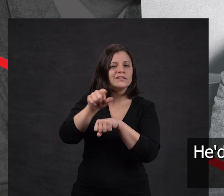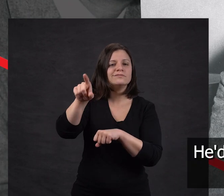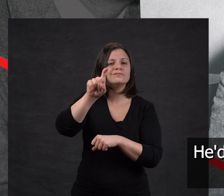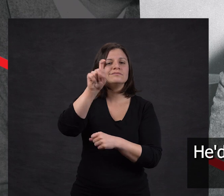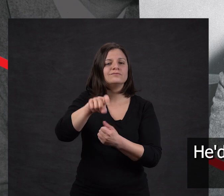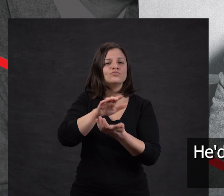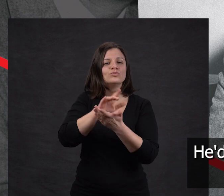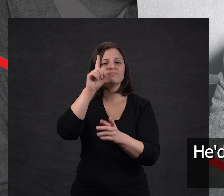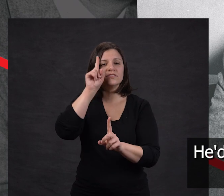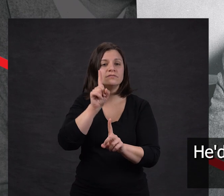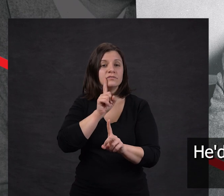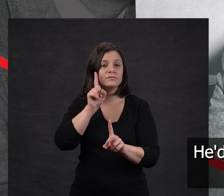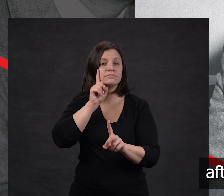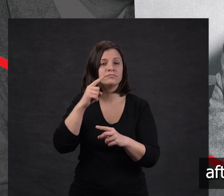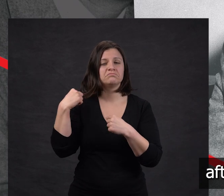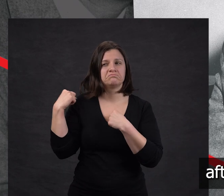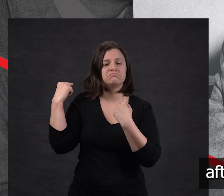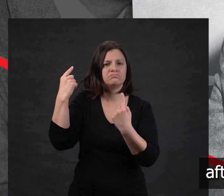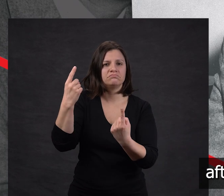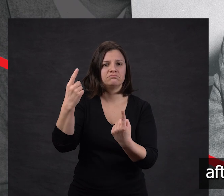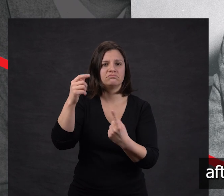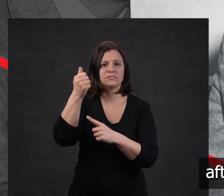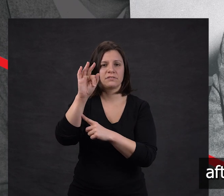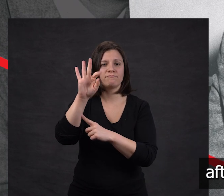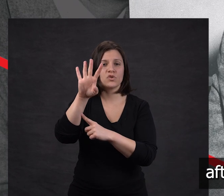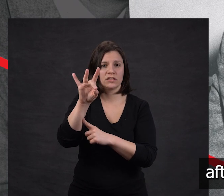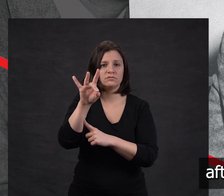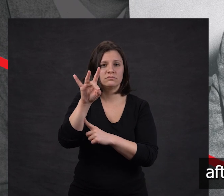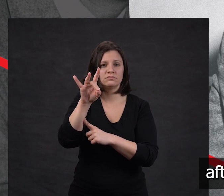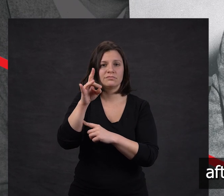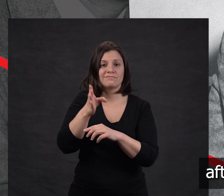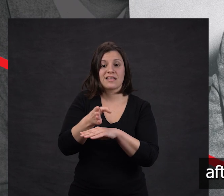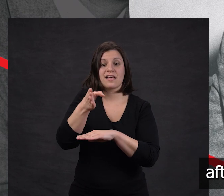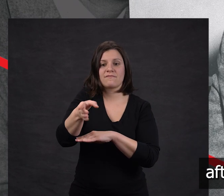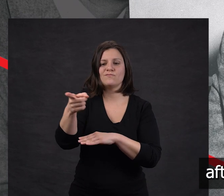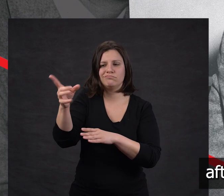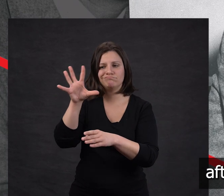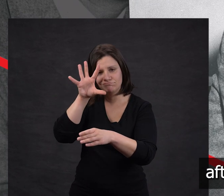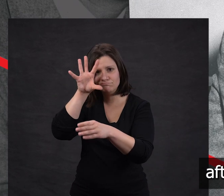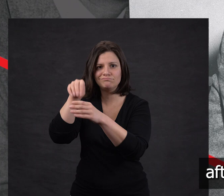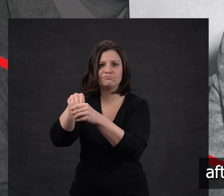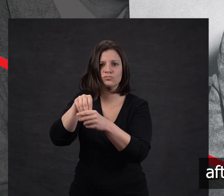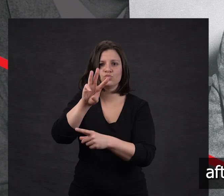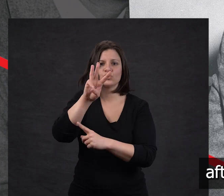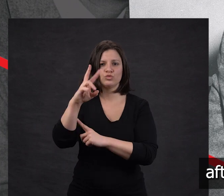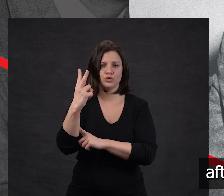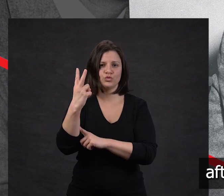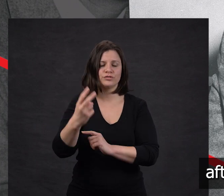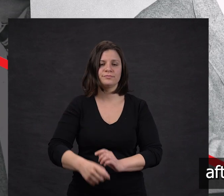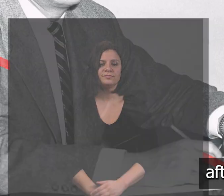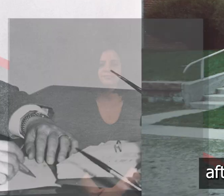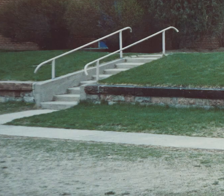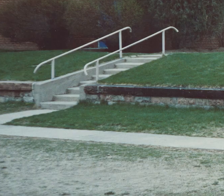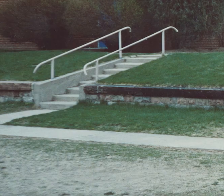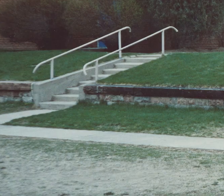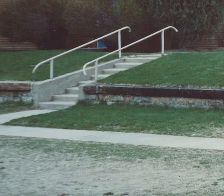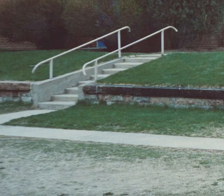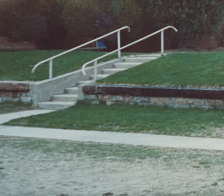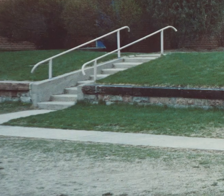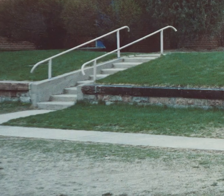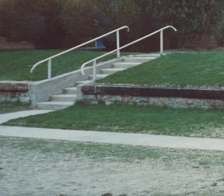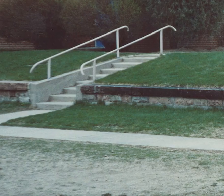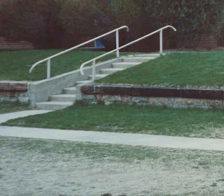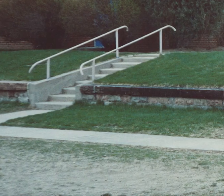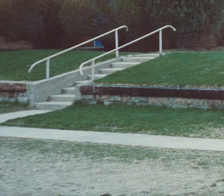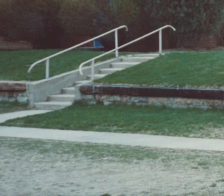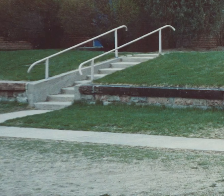He'd worked at the Texas School for the Deaf since 1948 after serving in World War II. Photos, infirmary, mural, hospital beds,